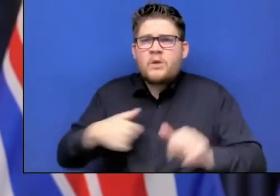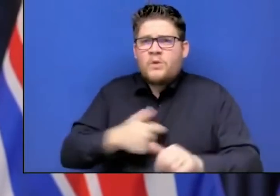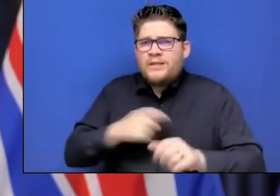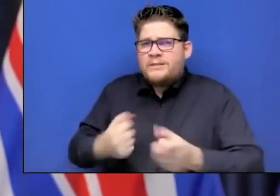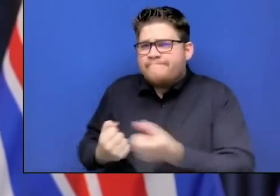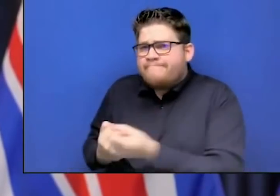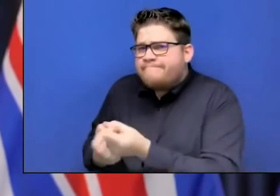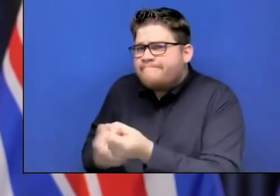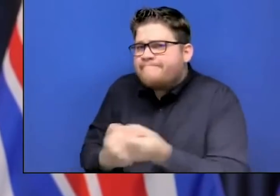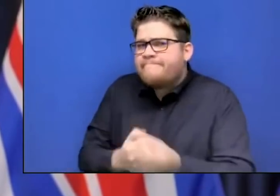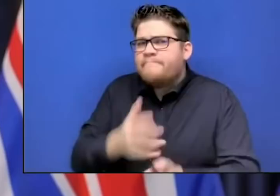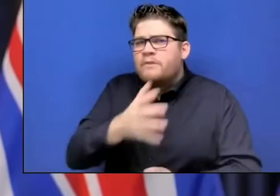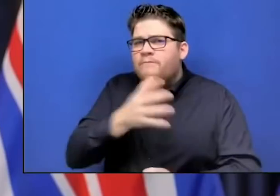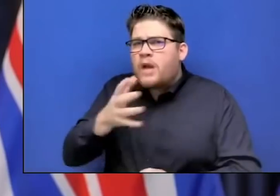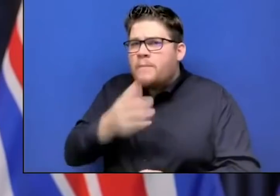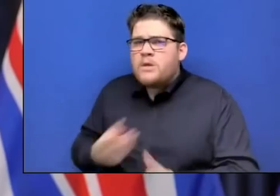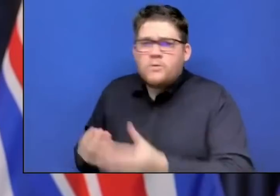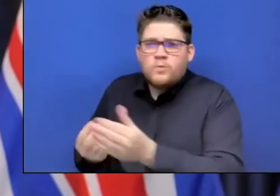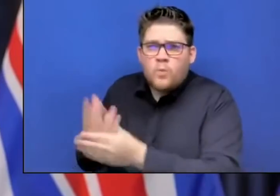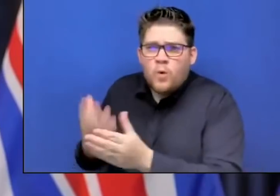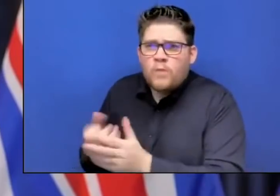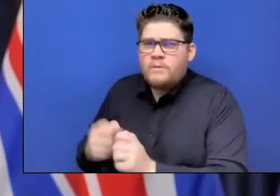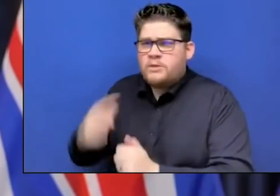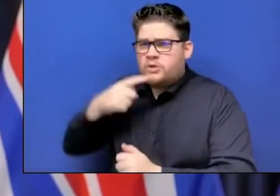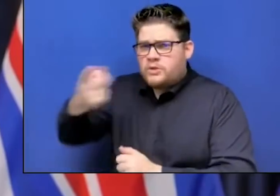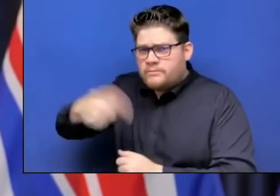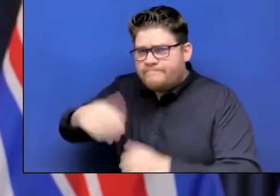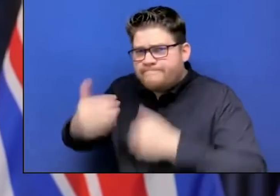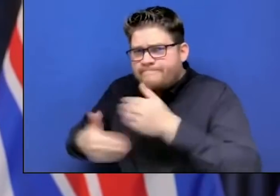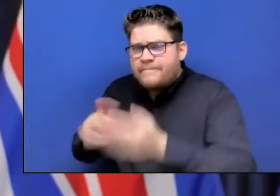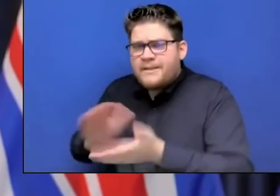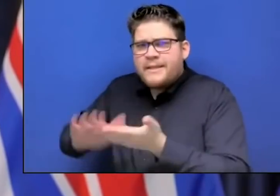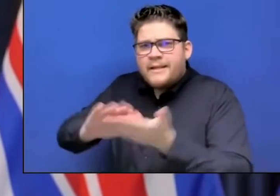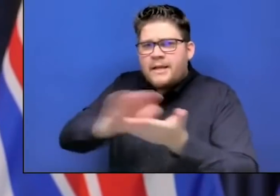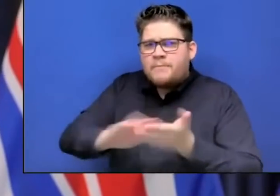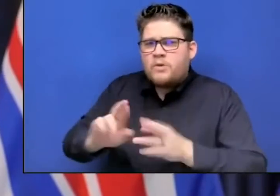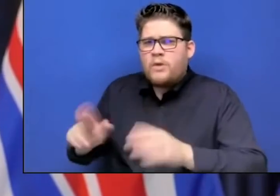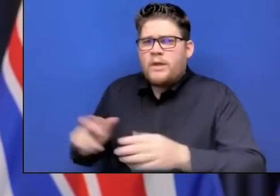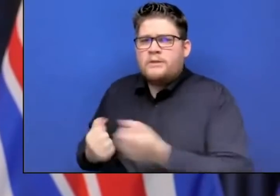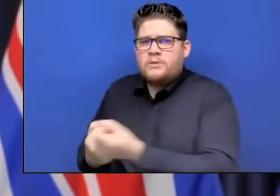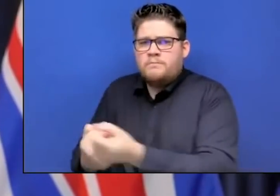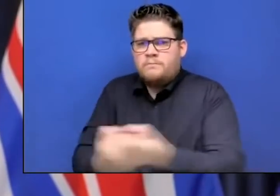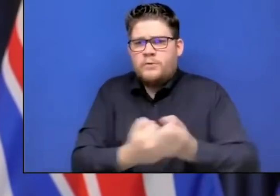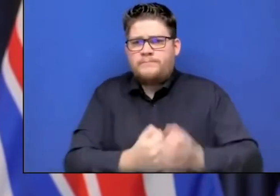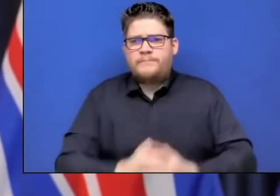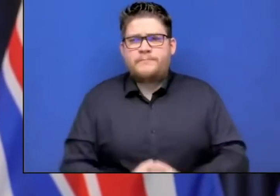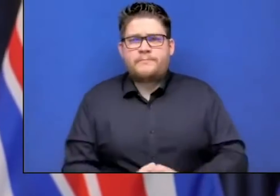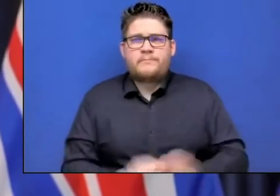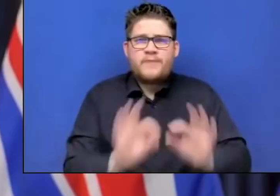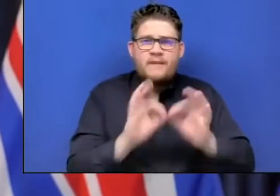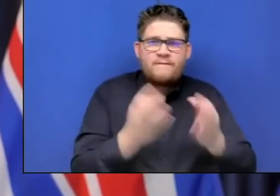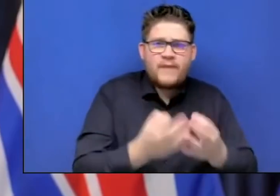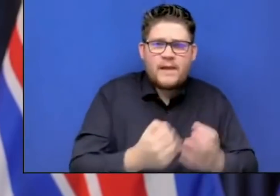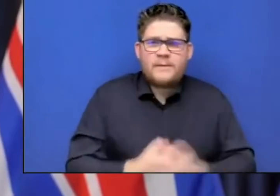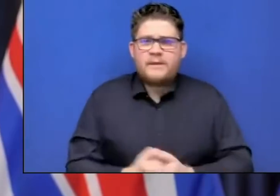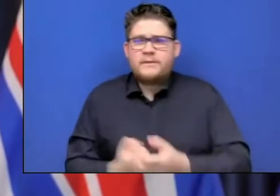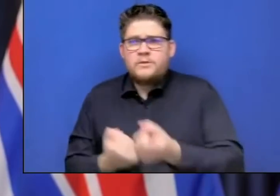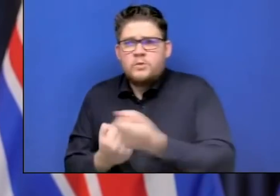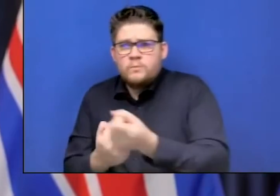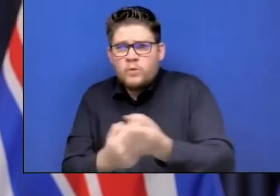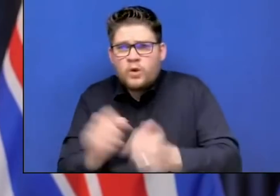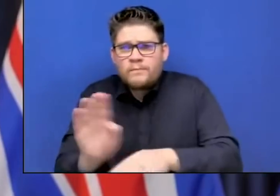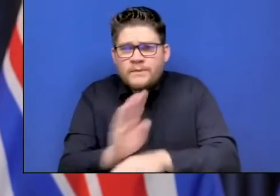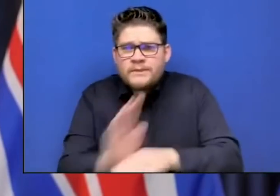with cleanup and recovery, and support affected families, businesses, and communities. We must remember there are still